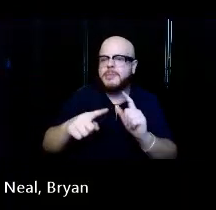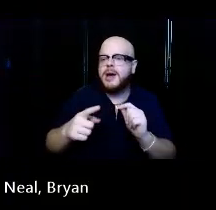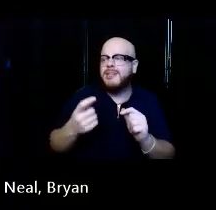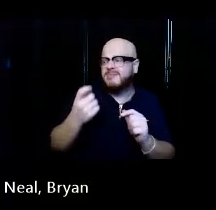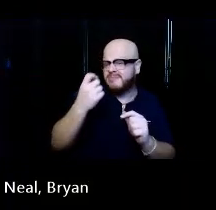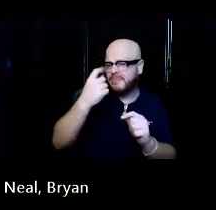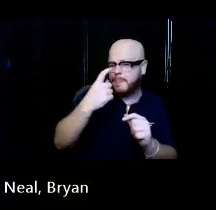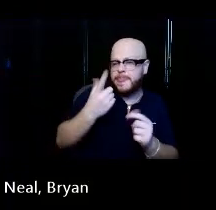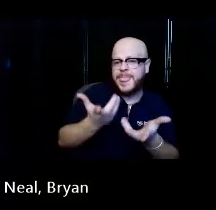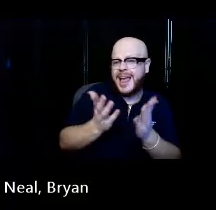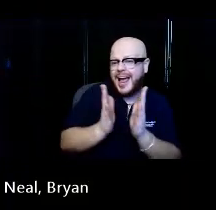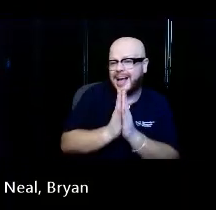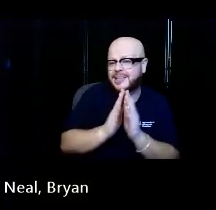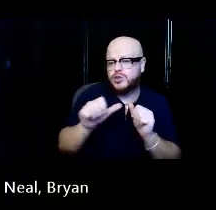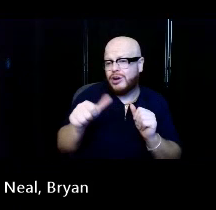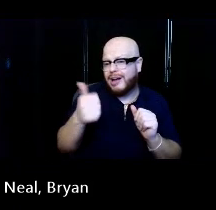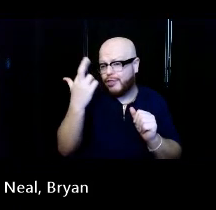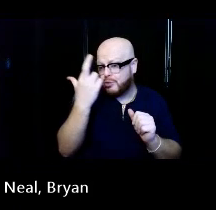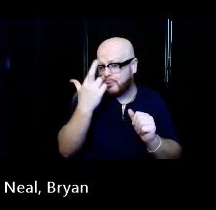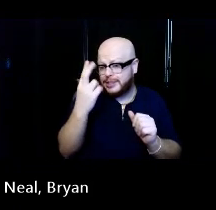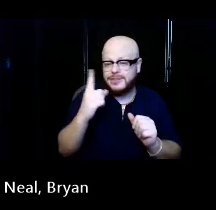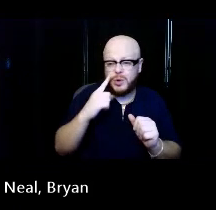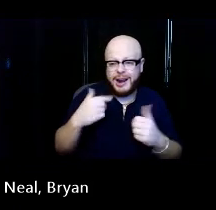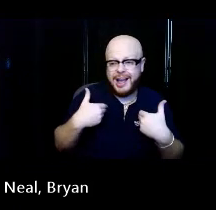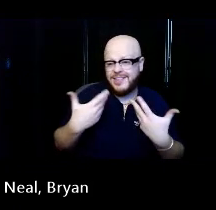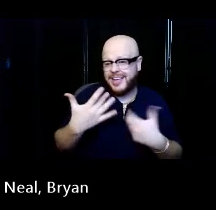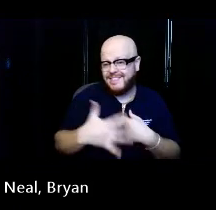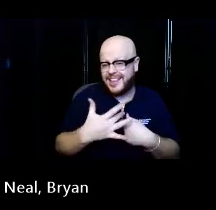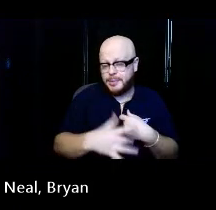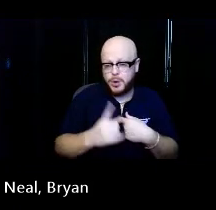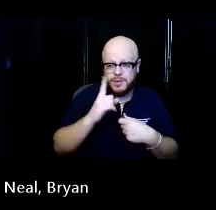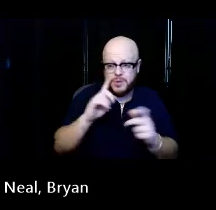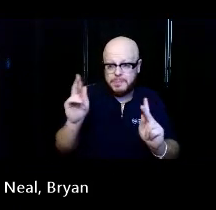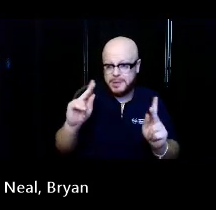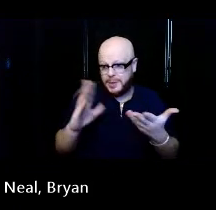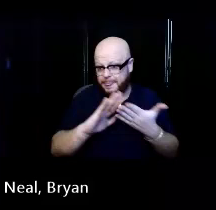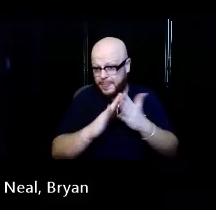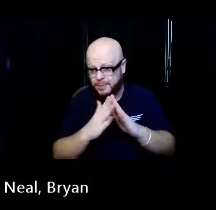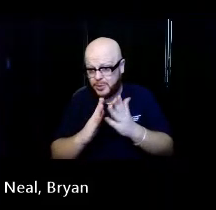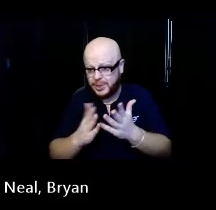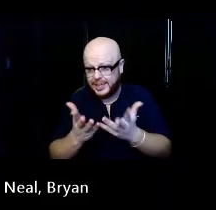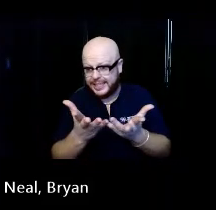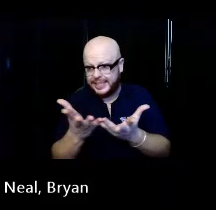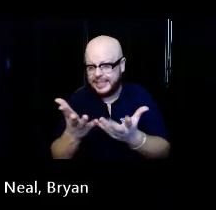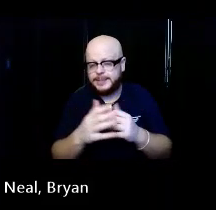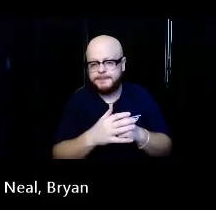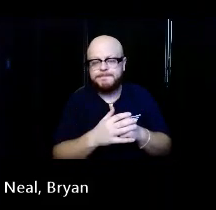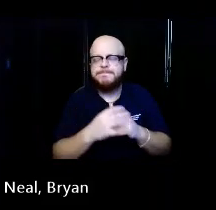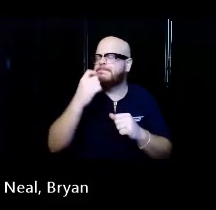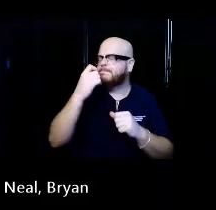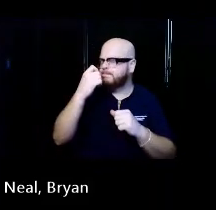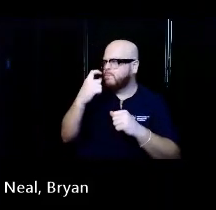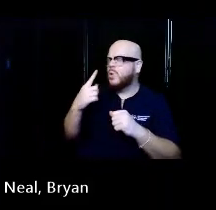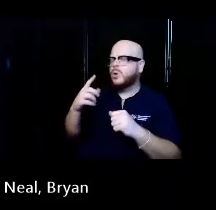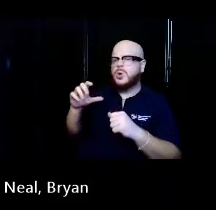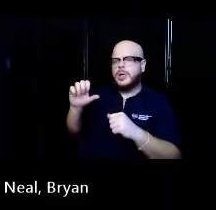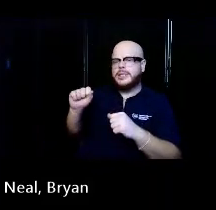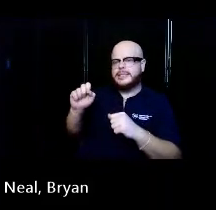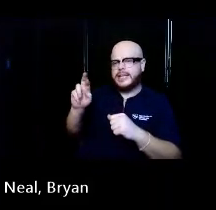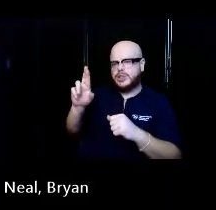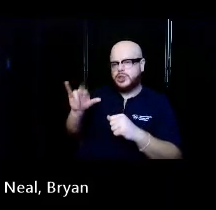available in the community? So a sensory room or a space is a place that a person might want to take a